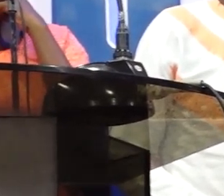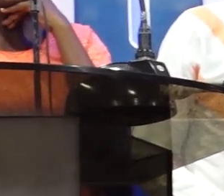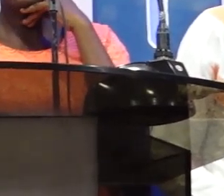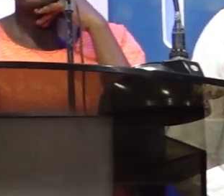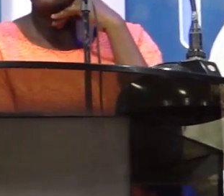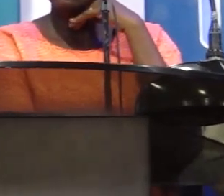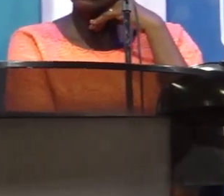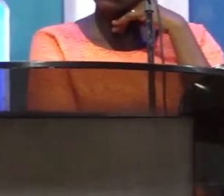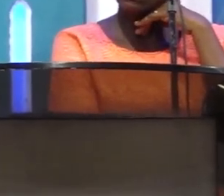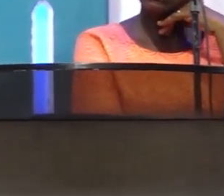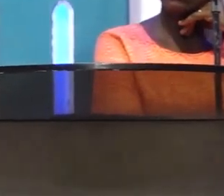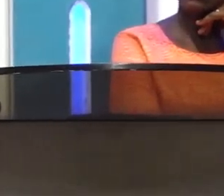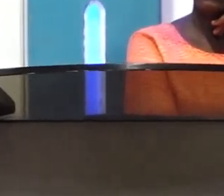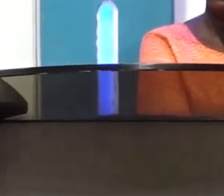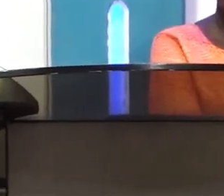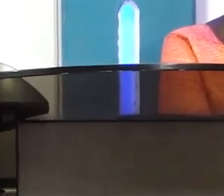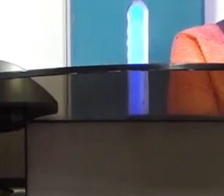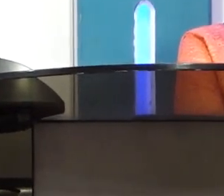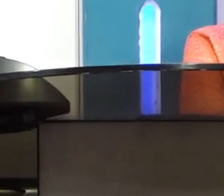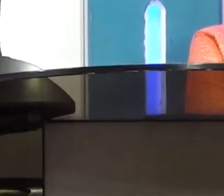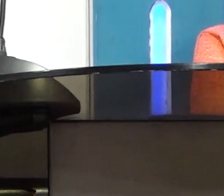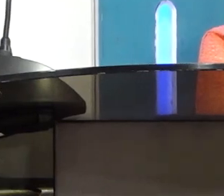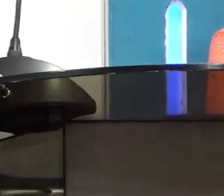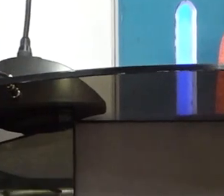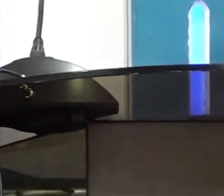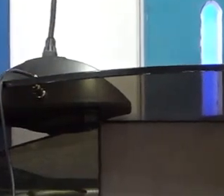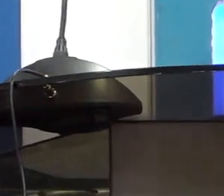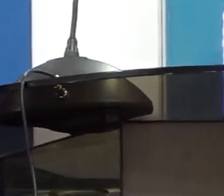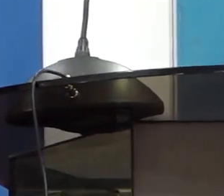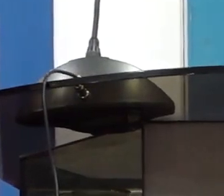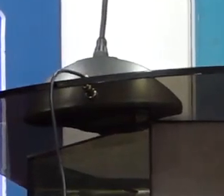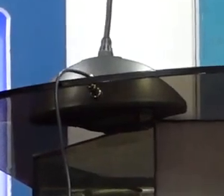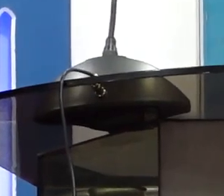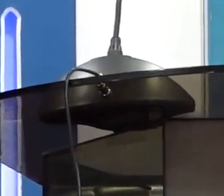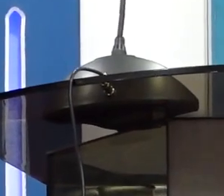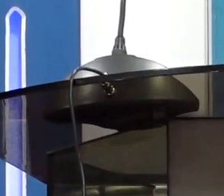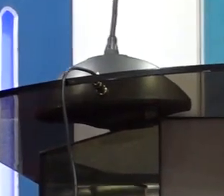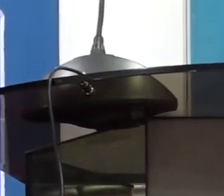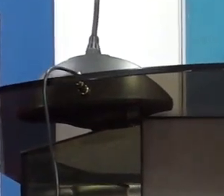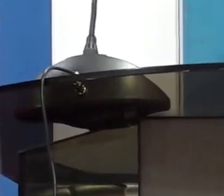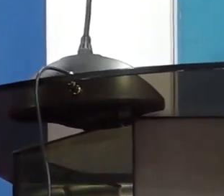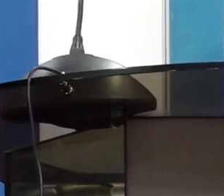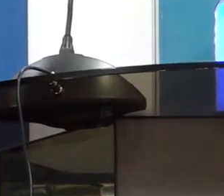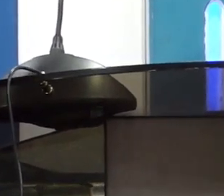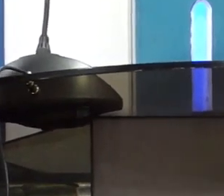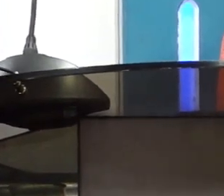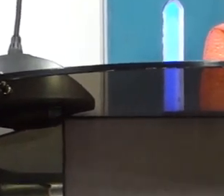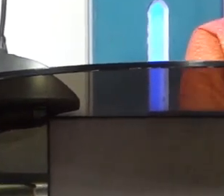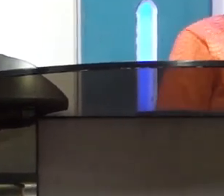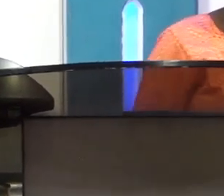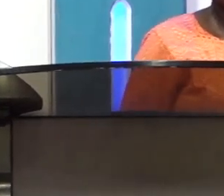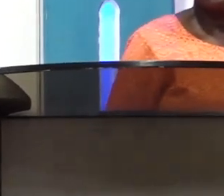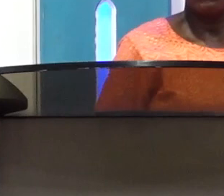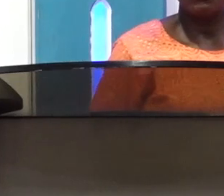tayari vimejua kila kitu. The breast growing they know everything. Ndio nikamwambia mwalimu wa kwaya juu mwalimu wa Sunday school jana kujuzi kule. I told you the Sunday school